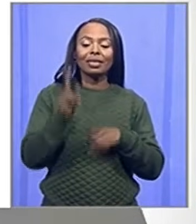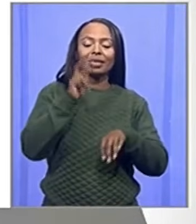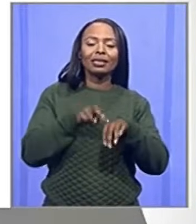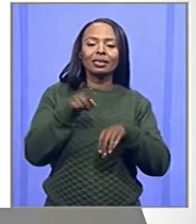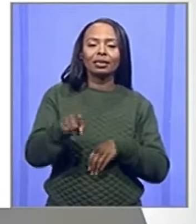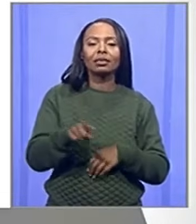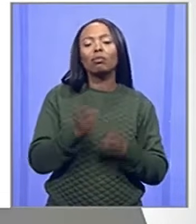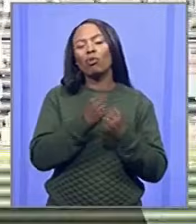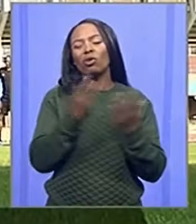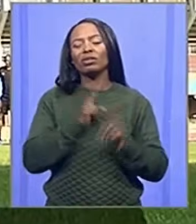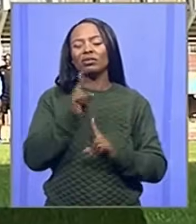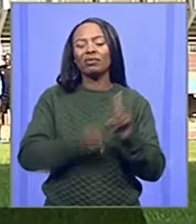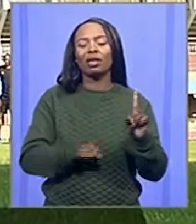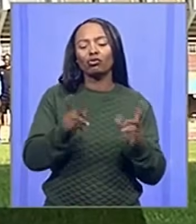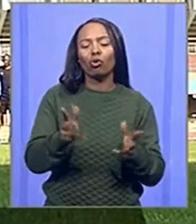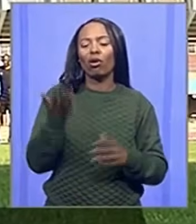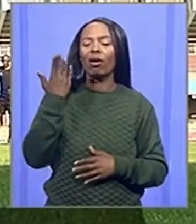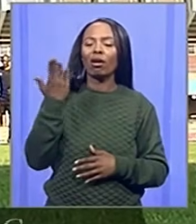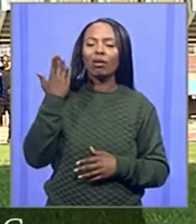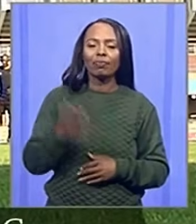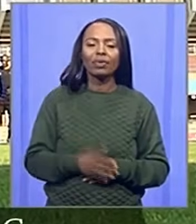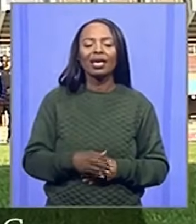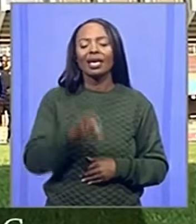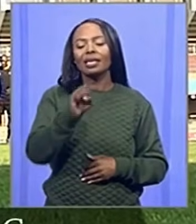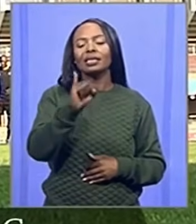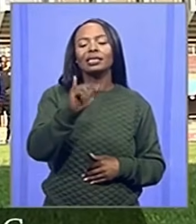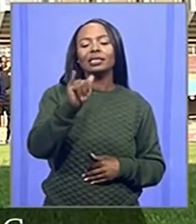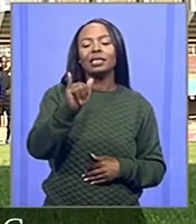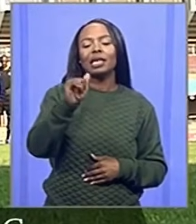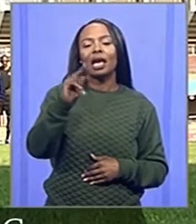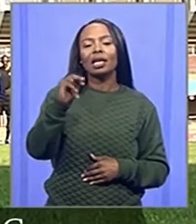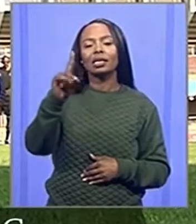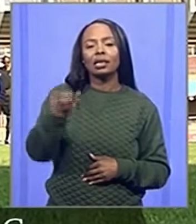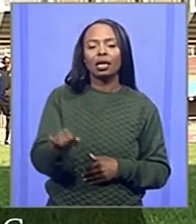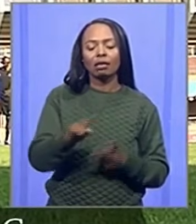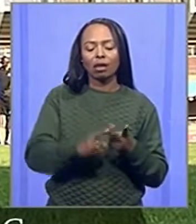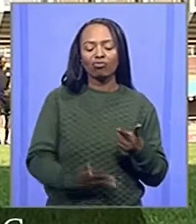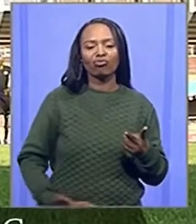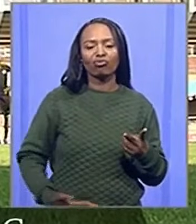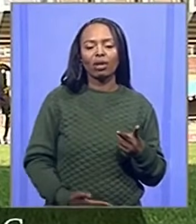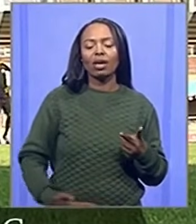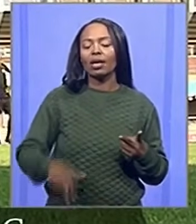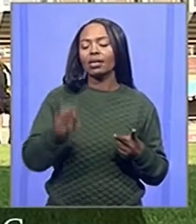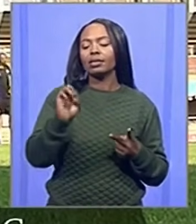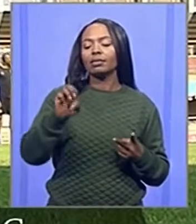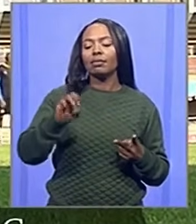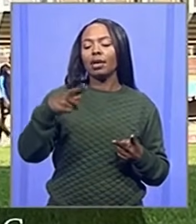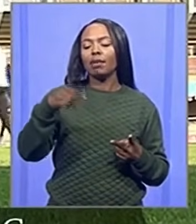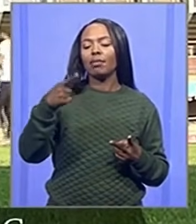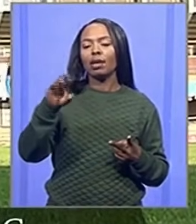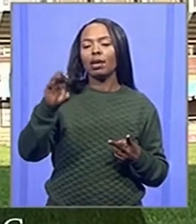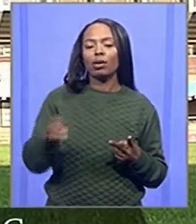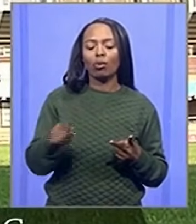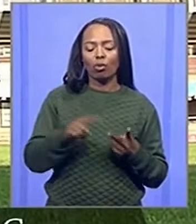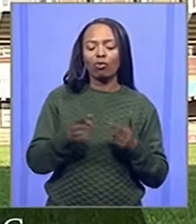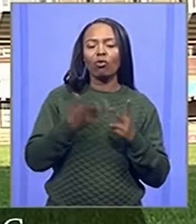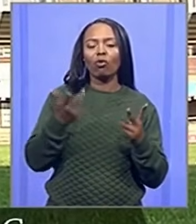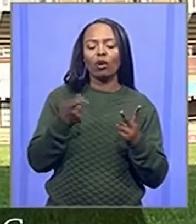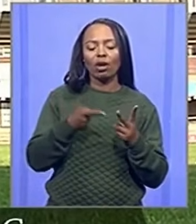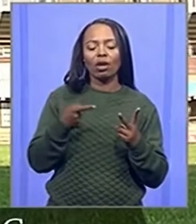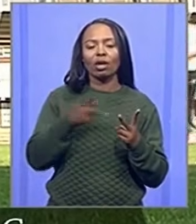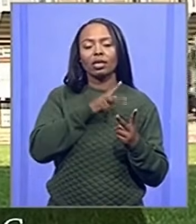to do previously. Go swana le Sianda Qulu moraloka gare Sephephelo Sithole o tšwa ka provinseng ya